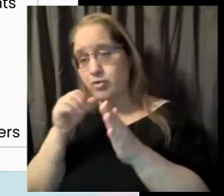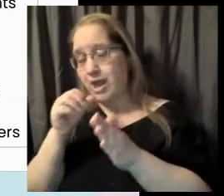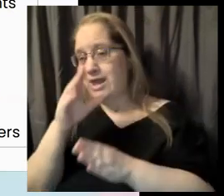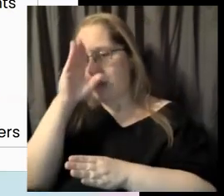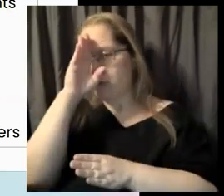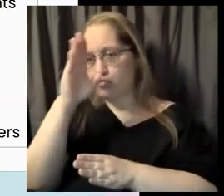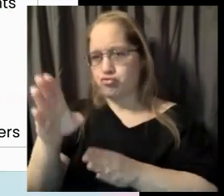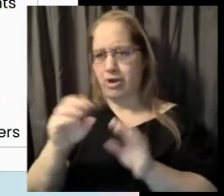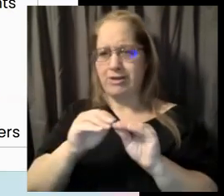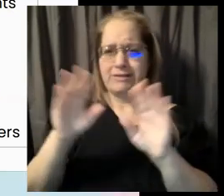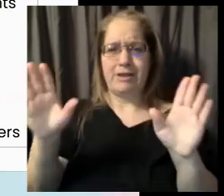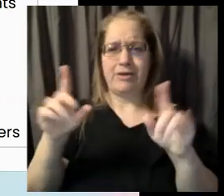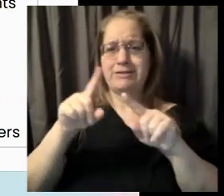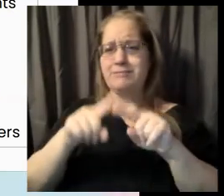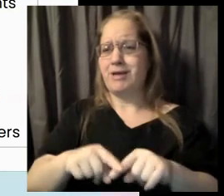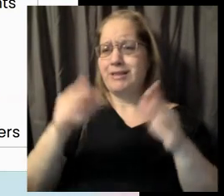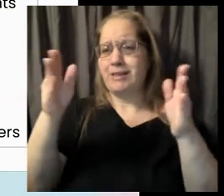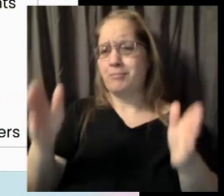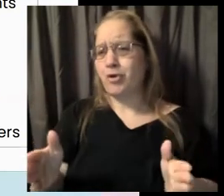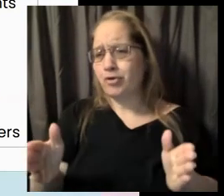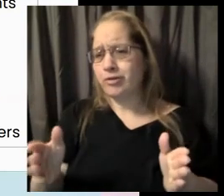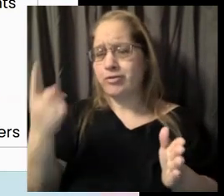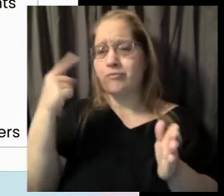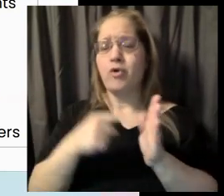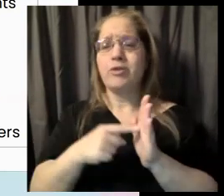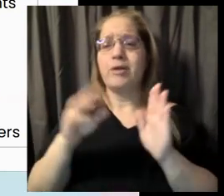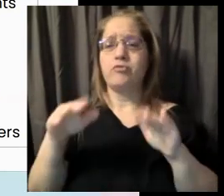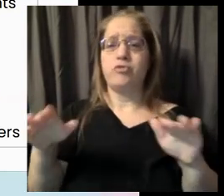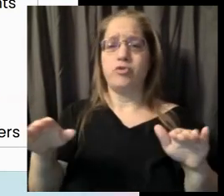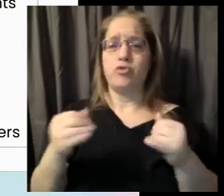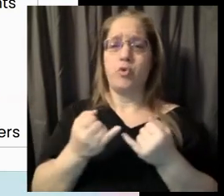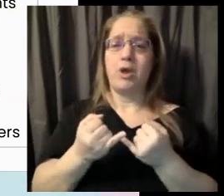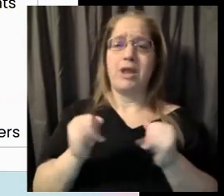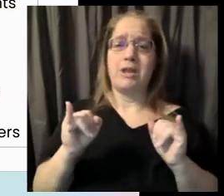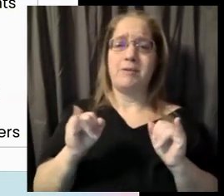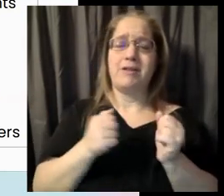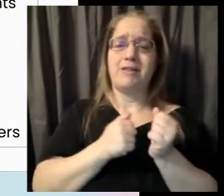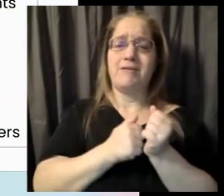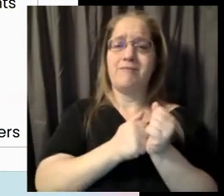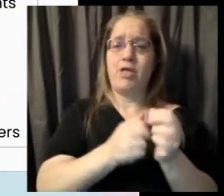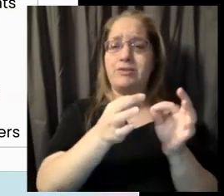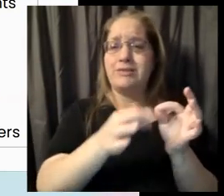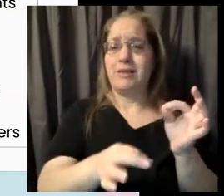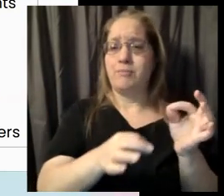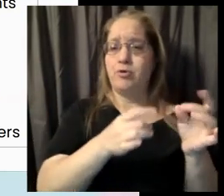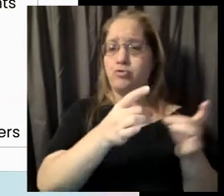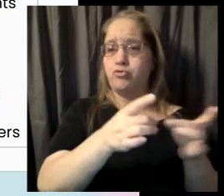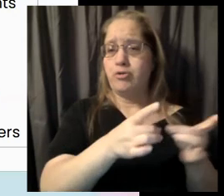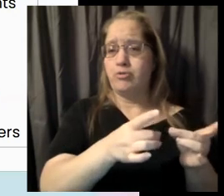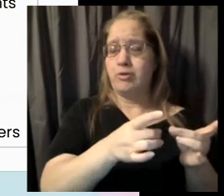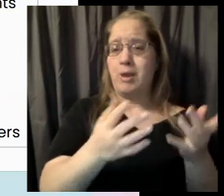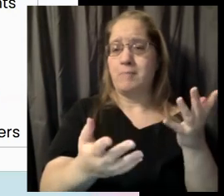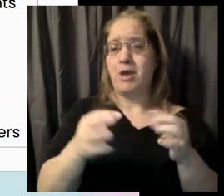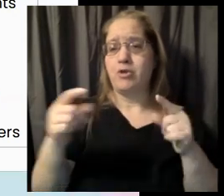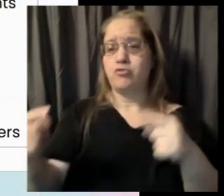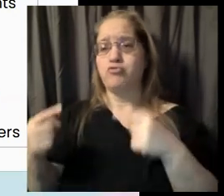on the individual. So for example, children who independently follow simple directions might struggle in another,